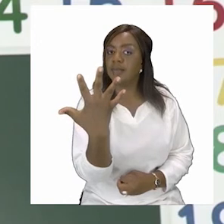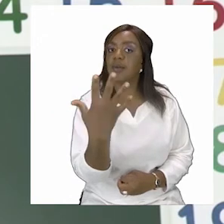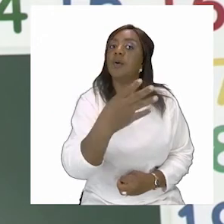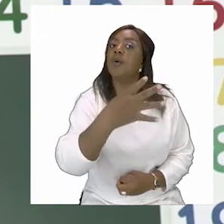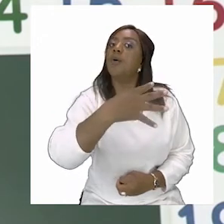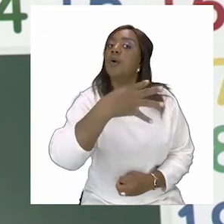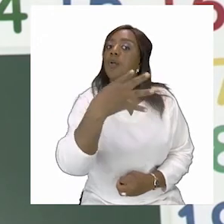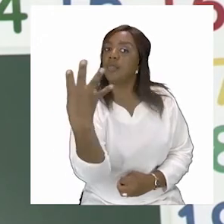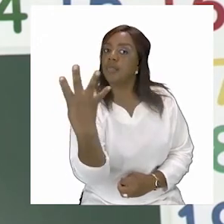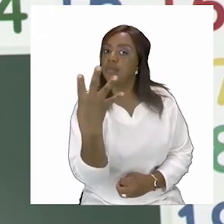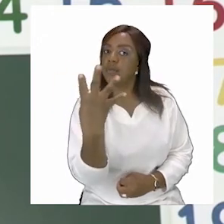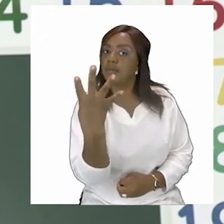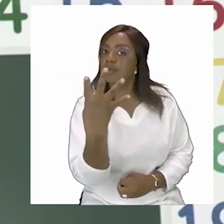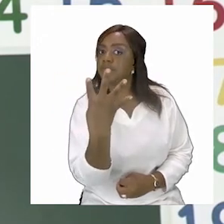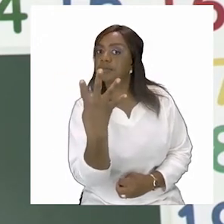Thursday,